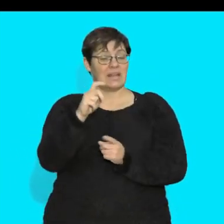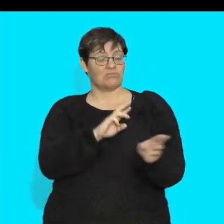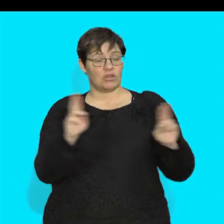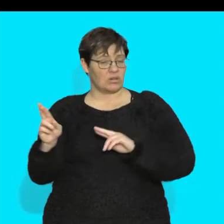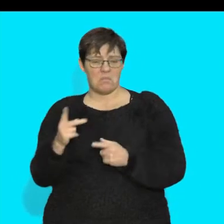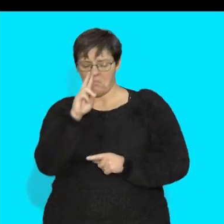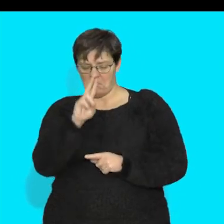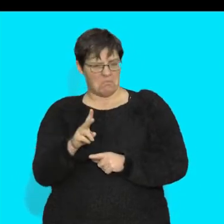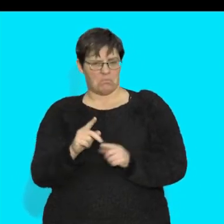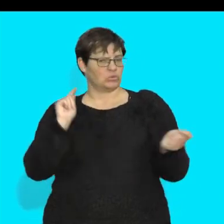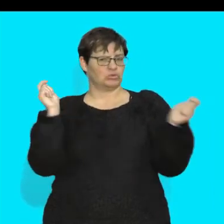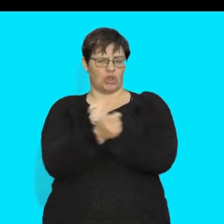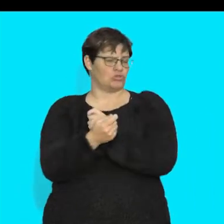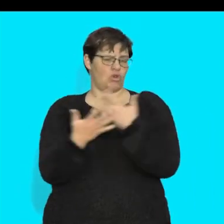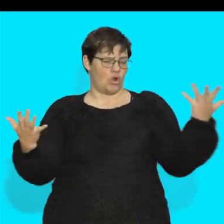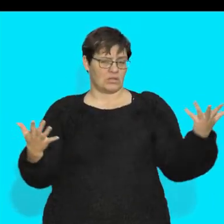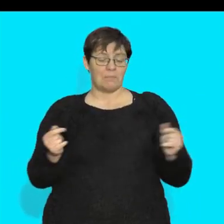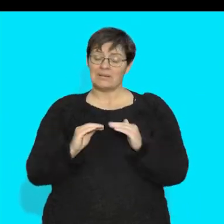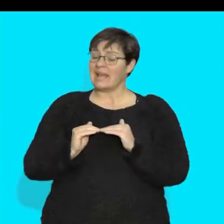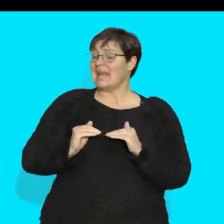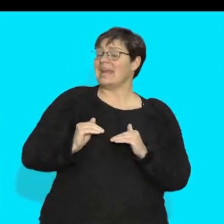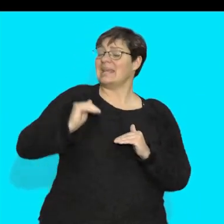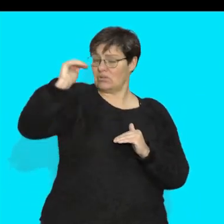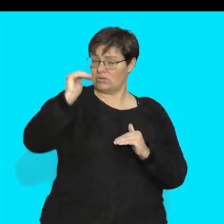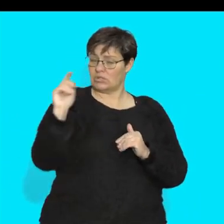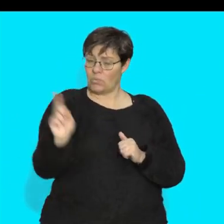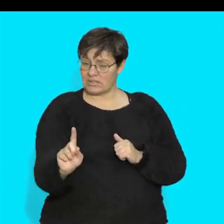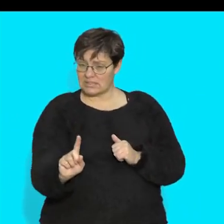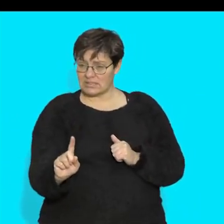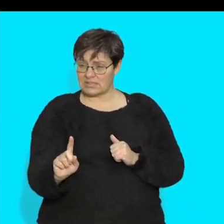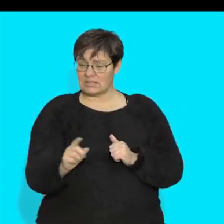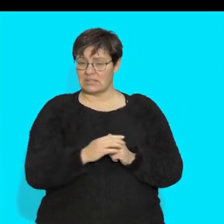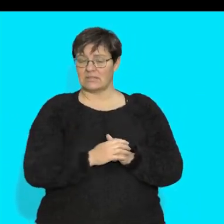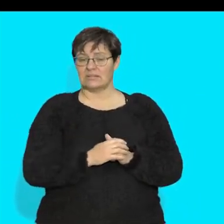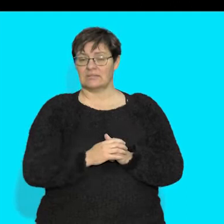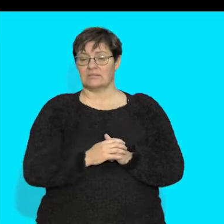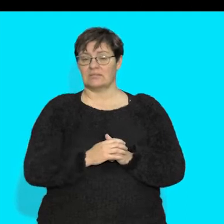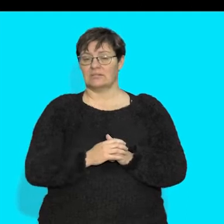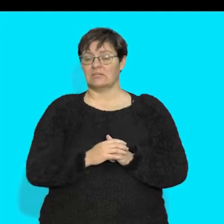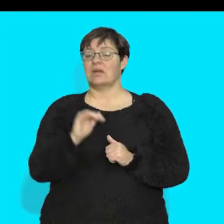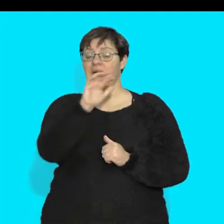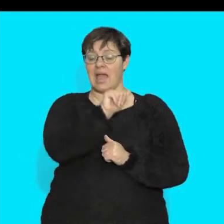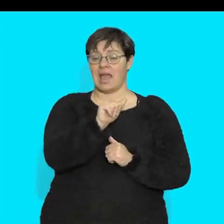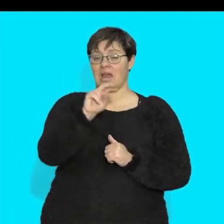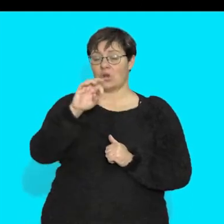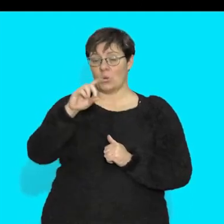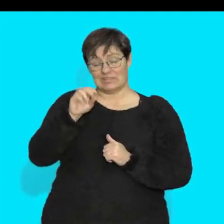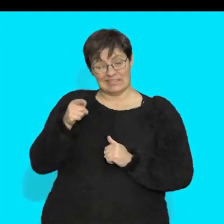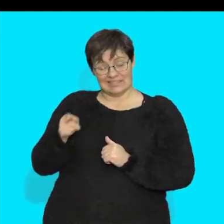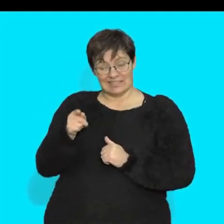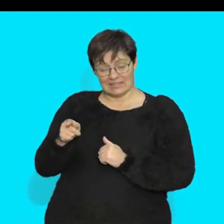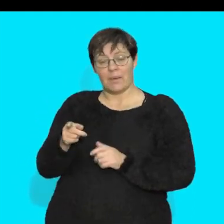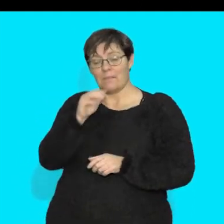but your overall net reaction doesn't look like much has changed, but there's a significant increase in the In